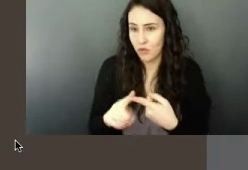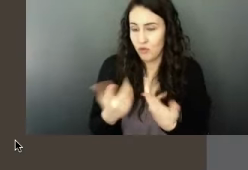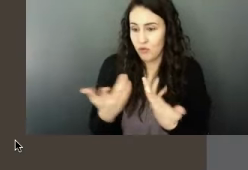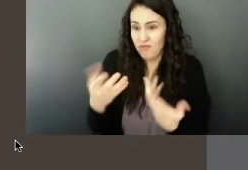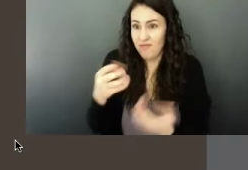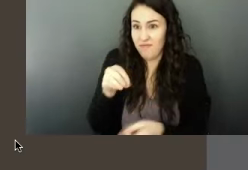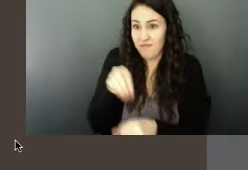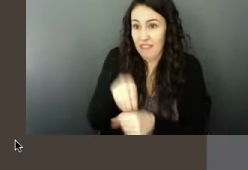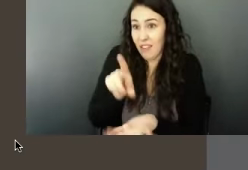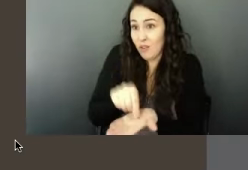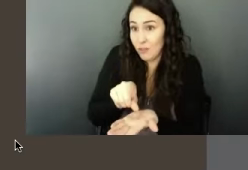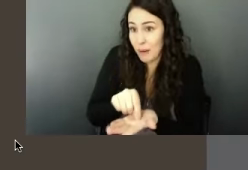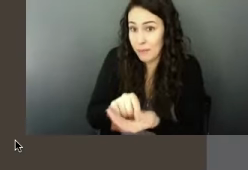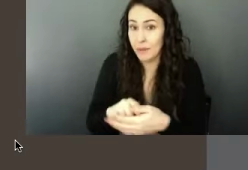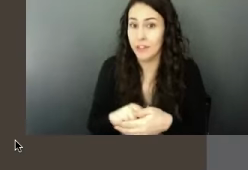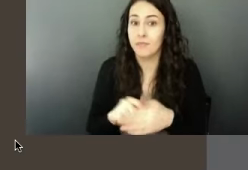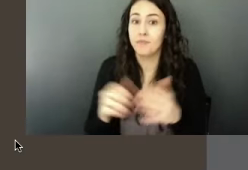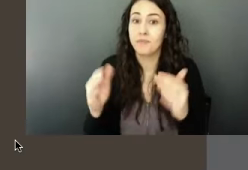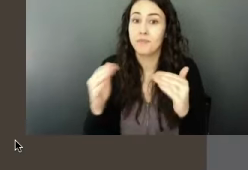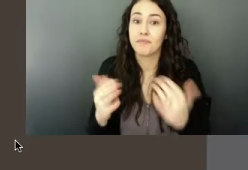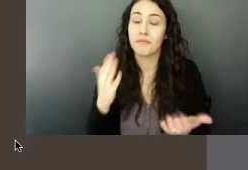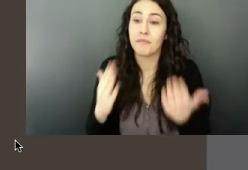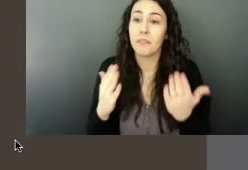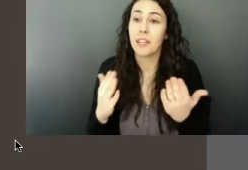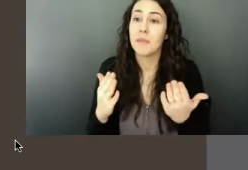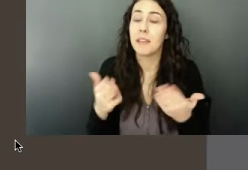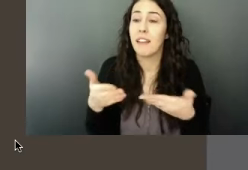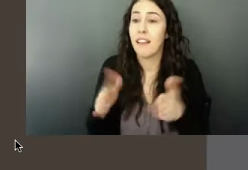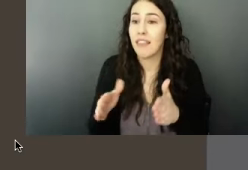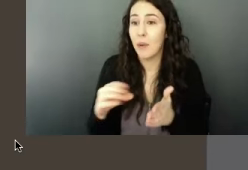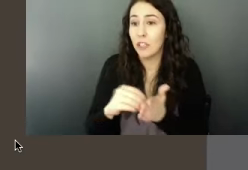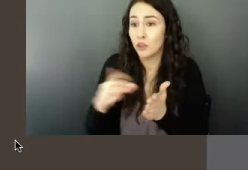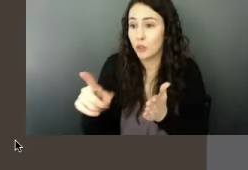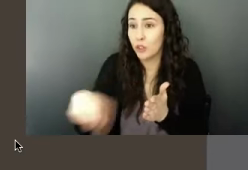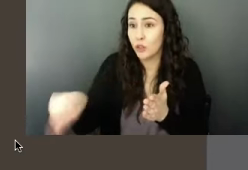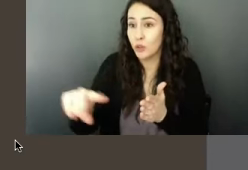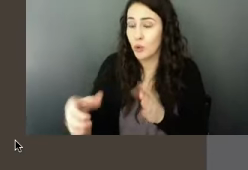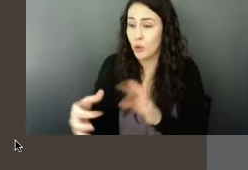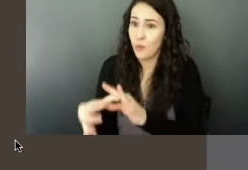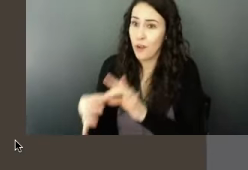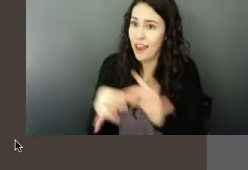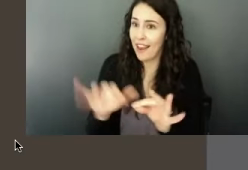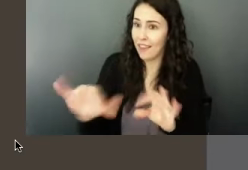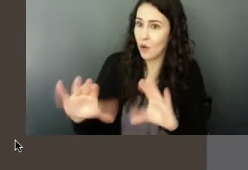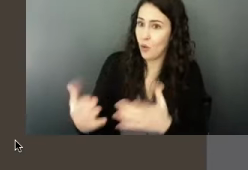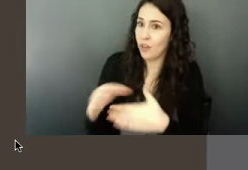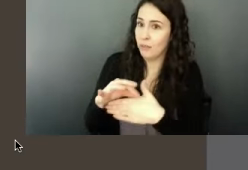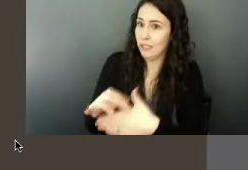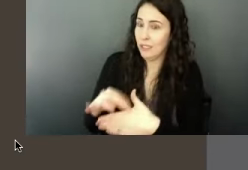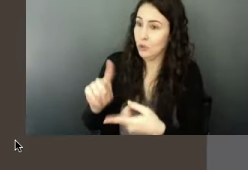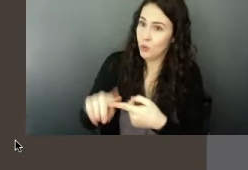It could mean allowing students to relate course material to their lives. I know Dr. Whitton